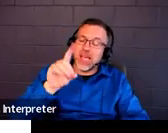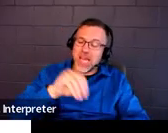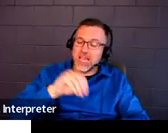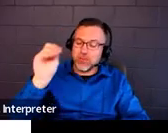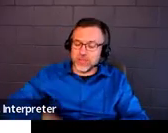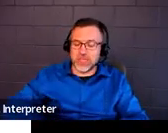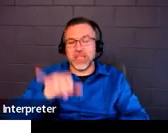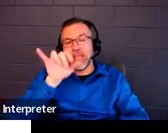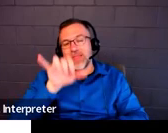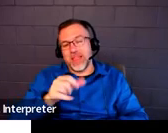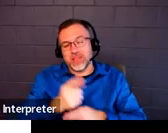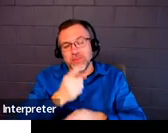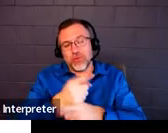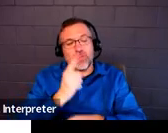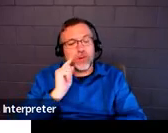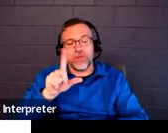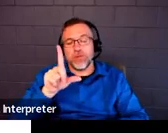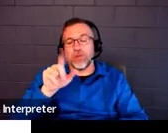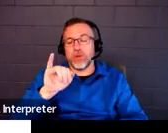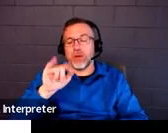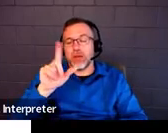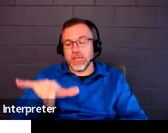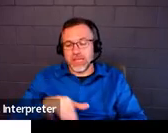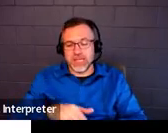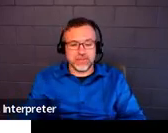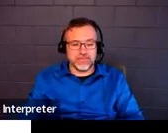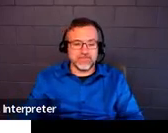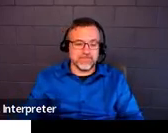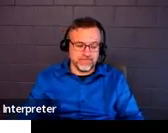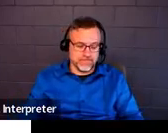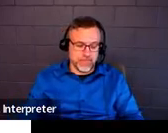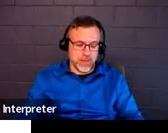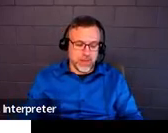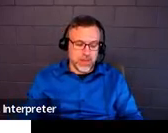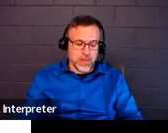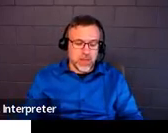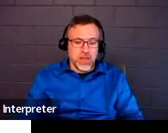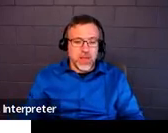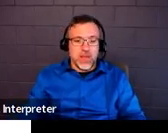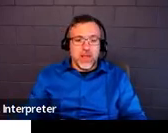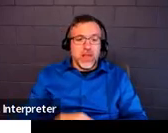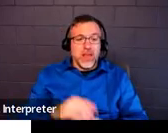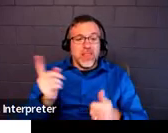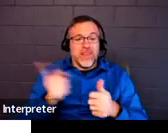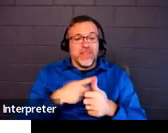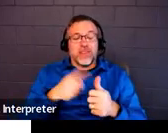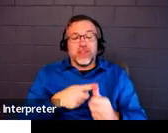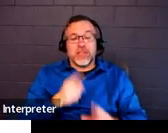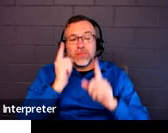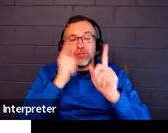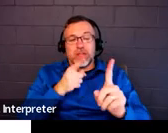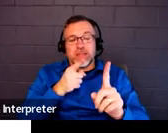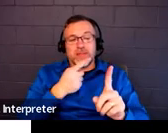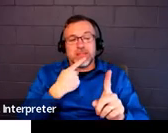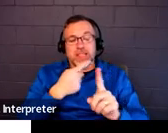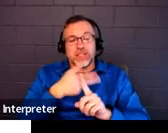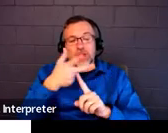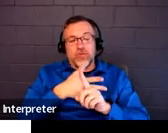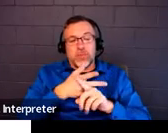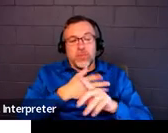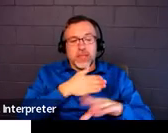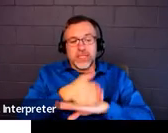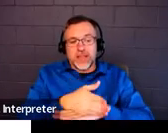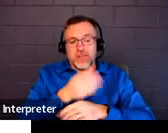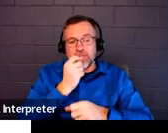is reasonable for Lily. So the first objective is that 3 months after her annual,